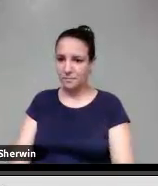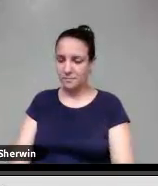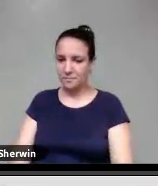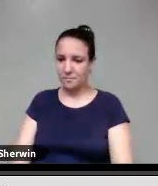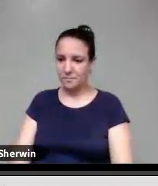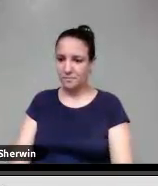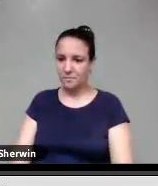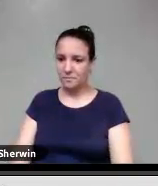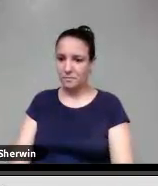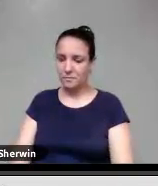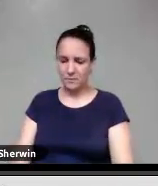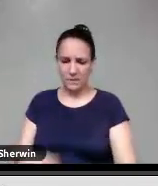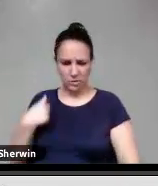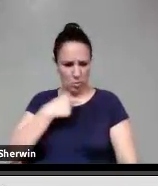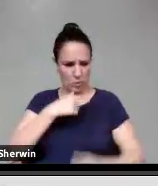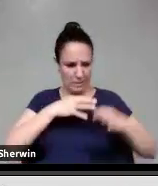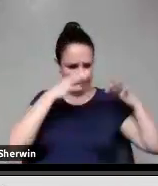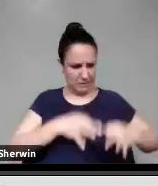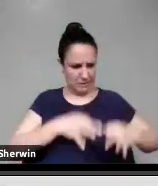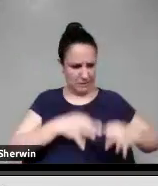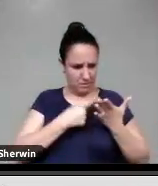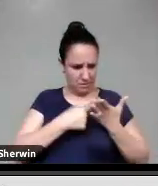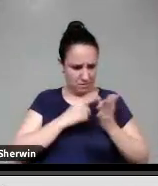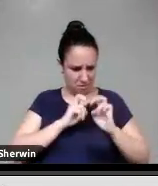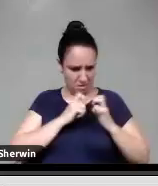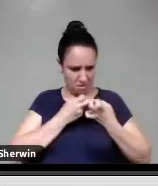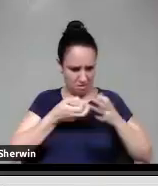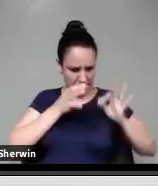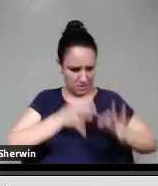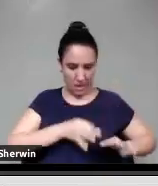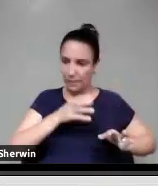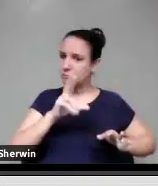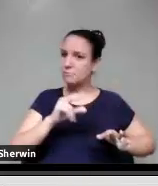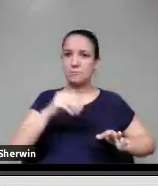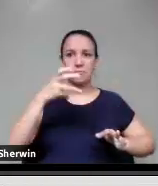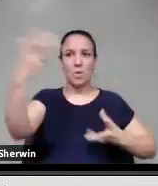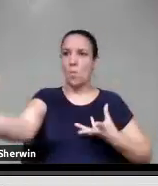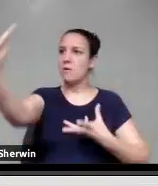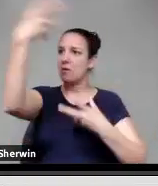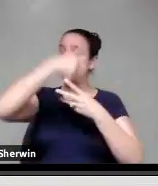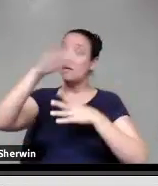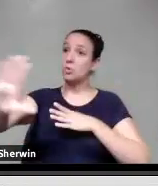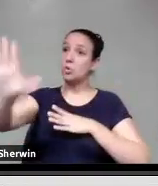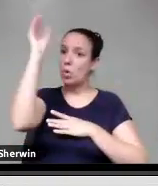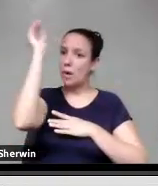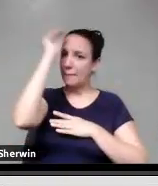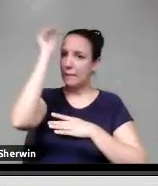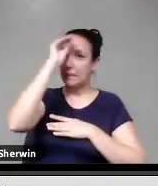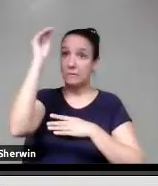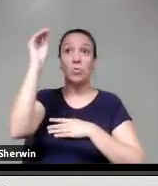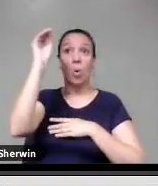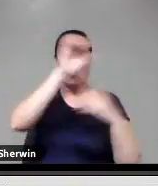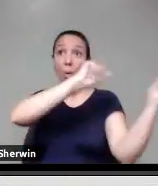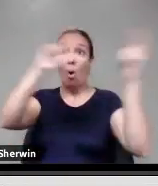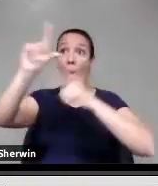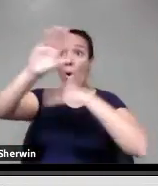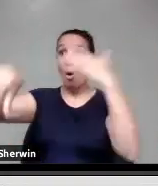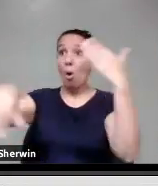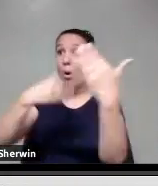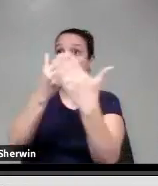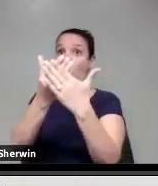us deciding what we think you would want, we'll be able to target them to what you've told us you want. Again, we can't promise we can do everything, and